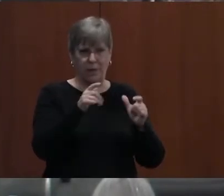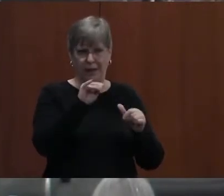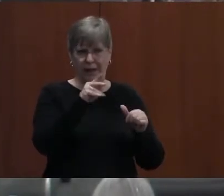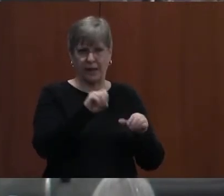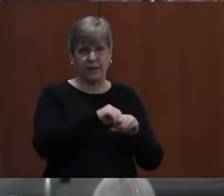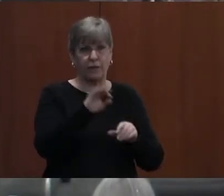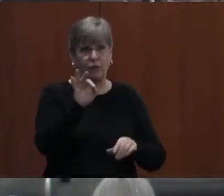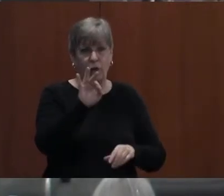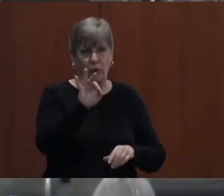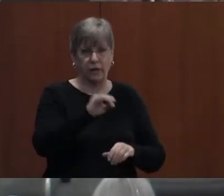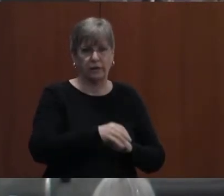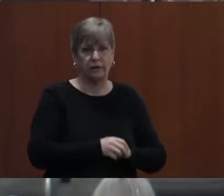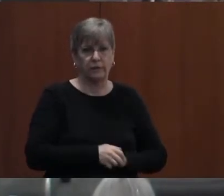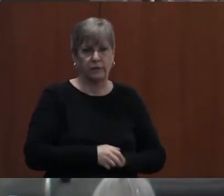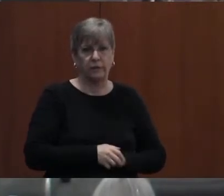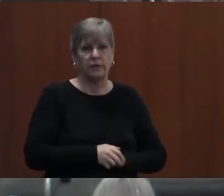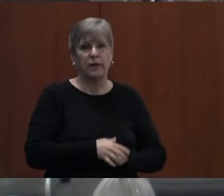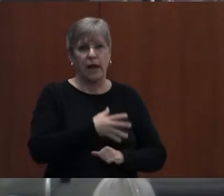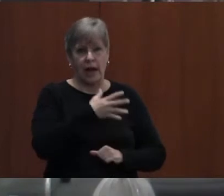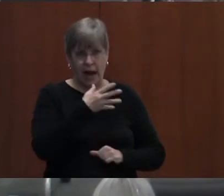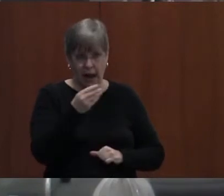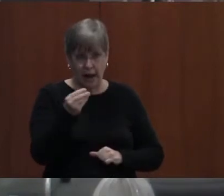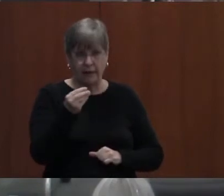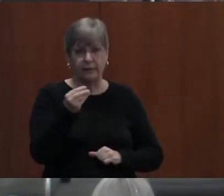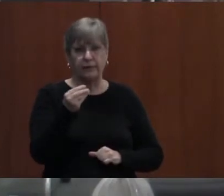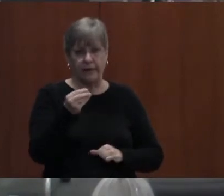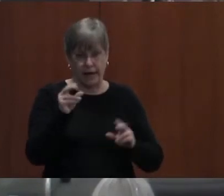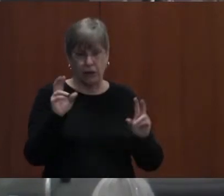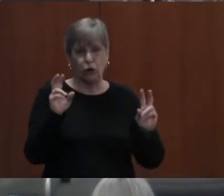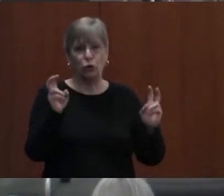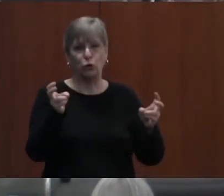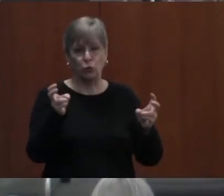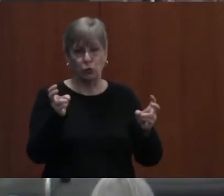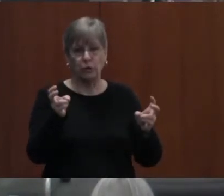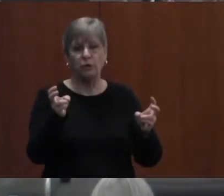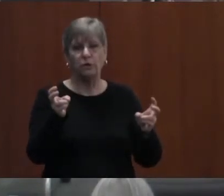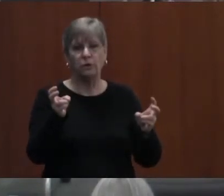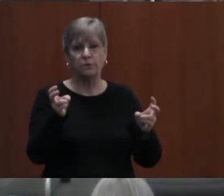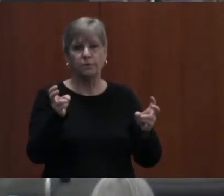Frederick, and there are issues